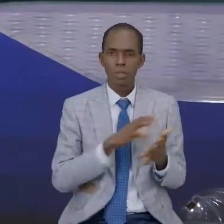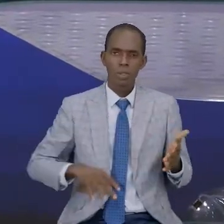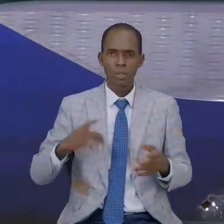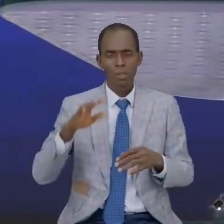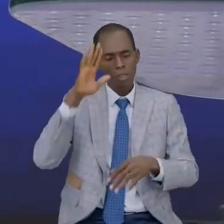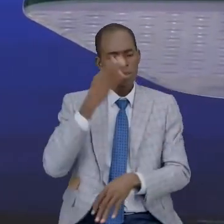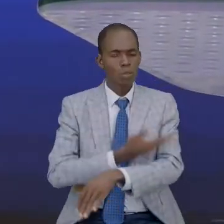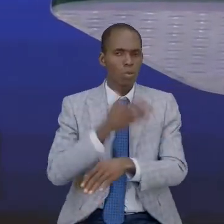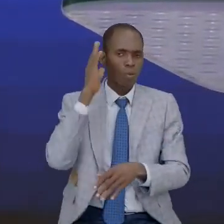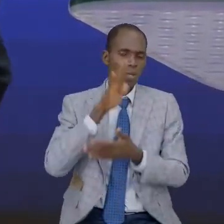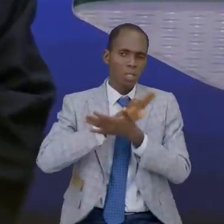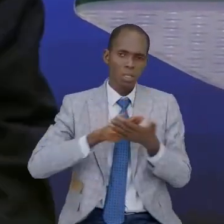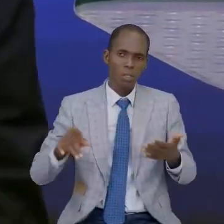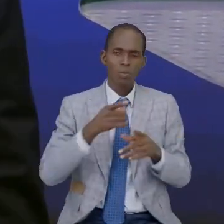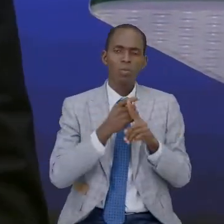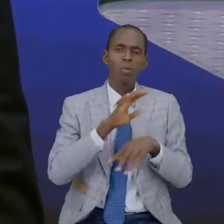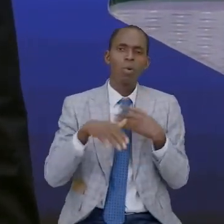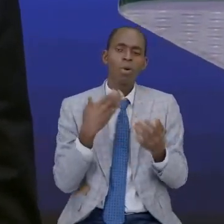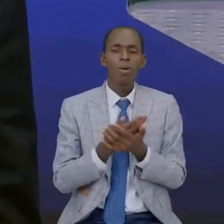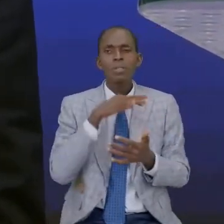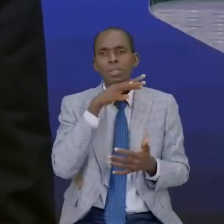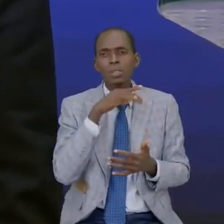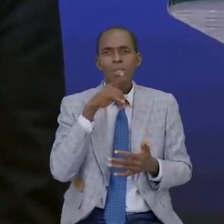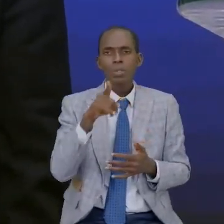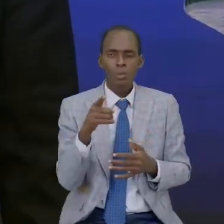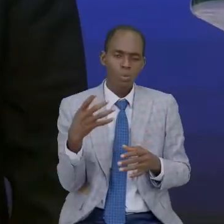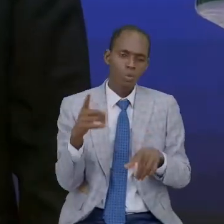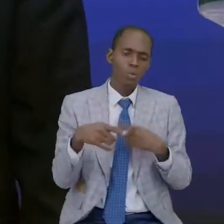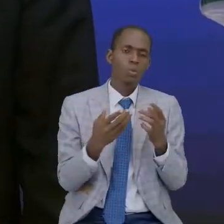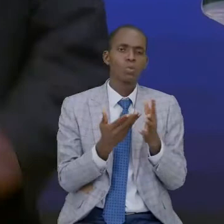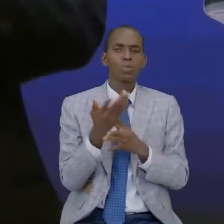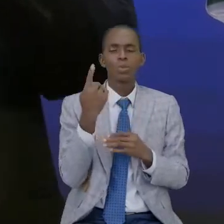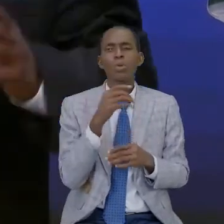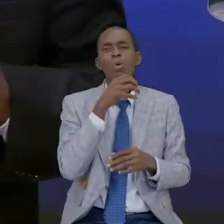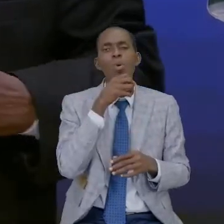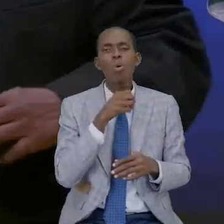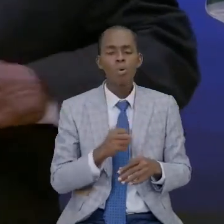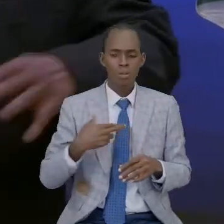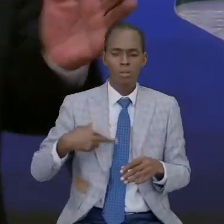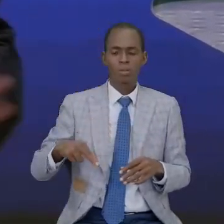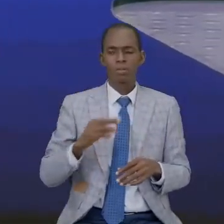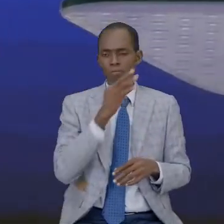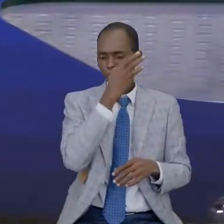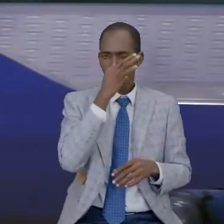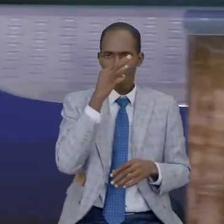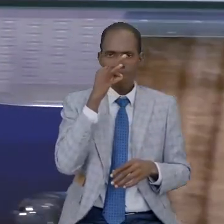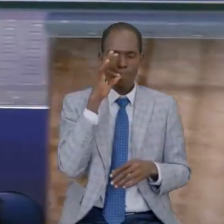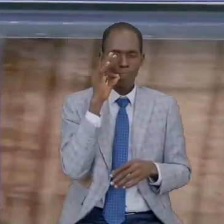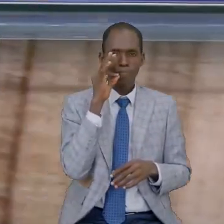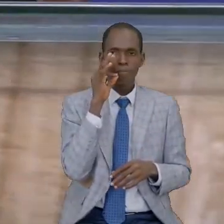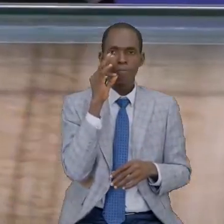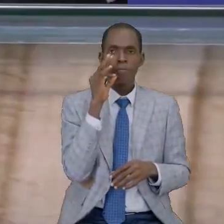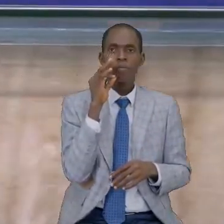his Son, will cleanse you from all unrighteousness, you pick up the old tradition. You fast, and as you